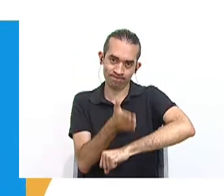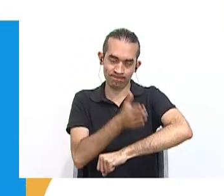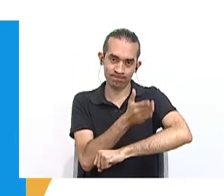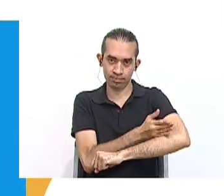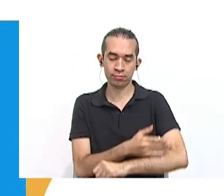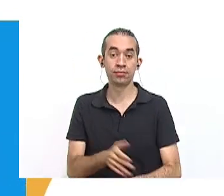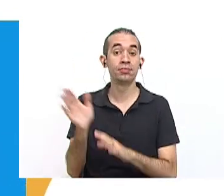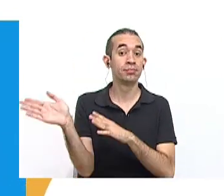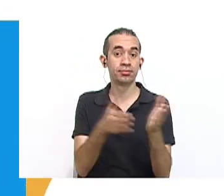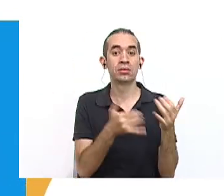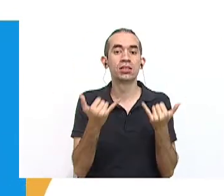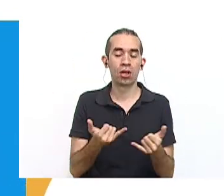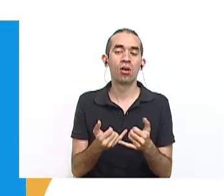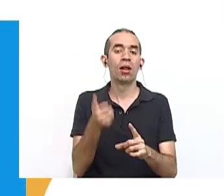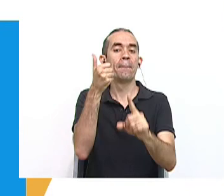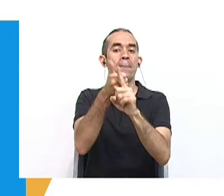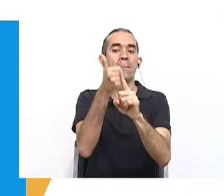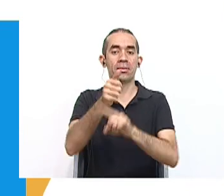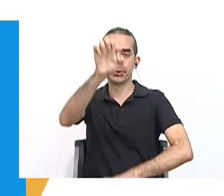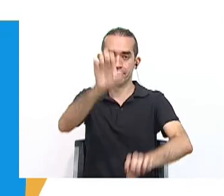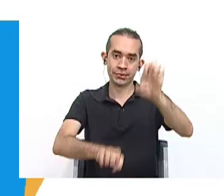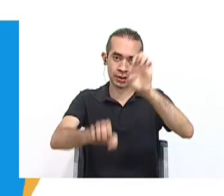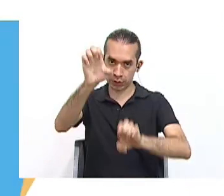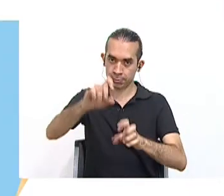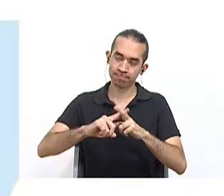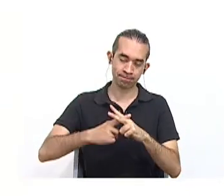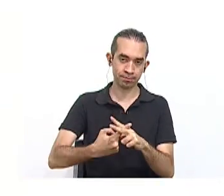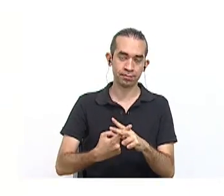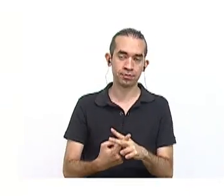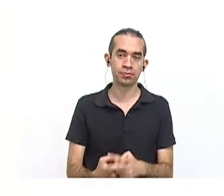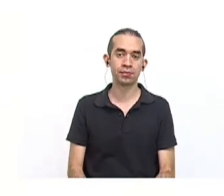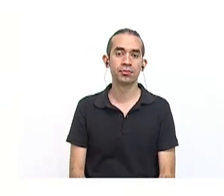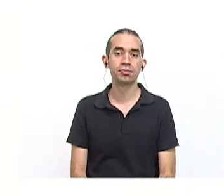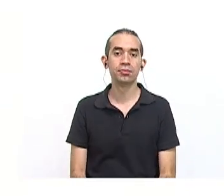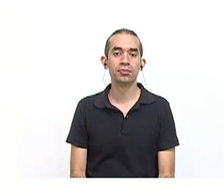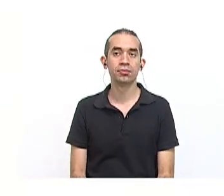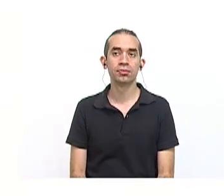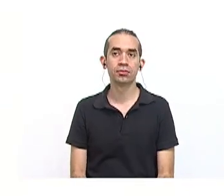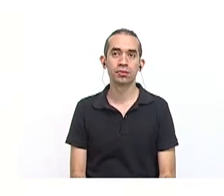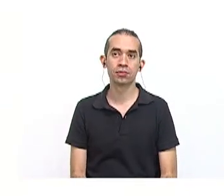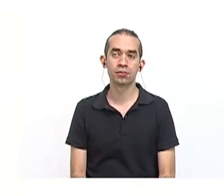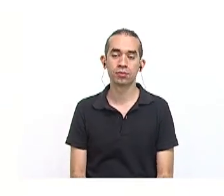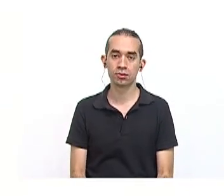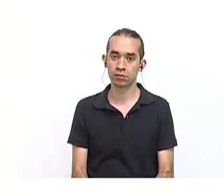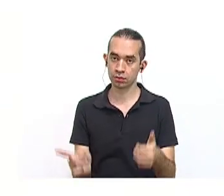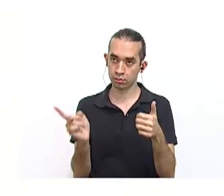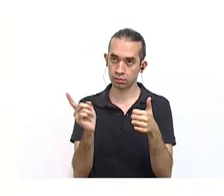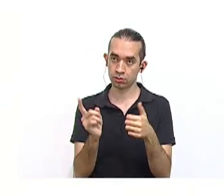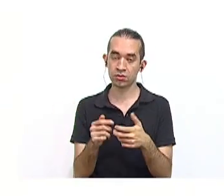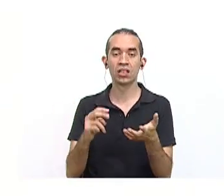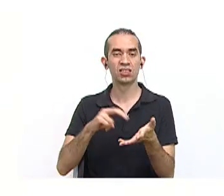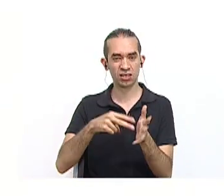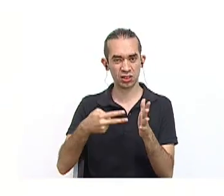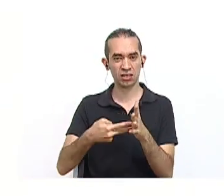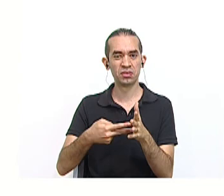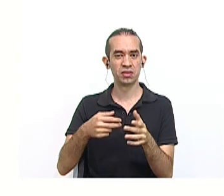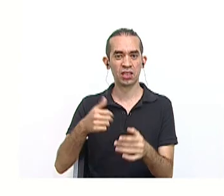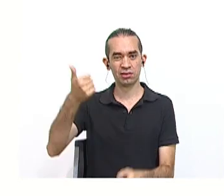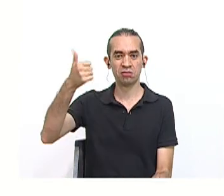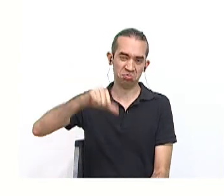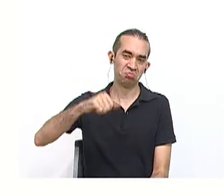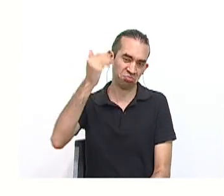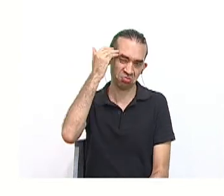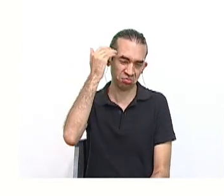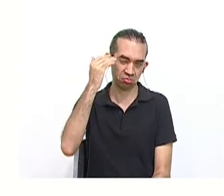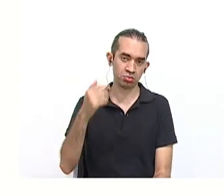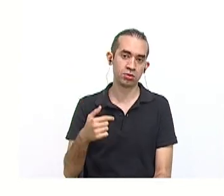our self-assessment. Okay? Let's look at the self-assessment for the day. Thumbs up or thumbs down? You know I